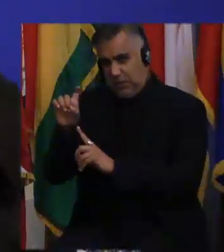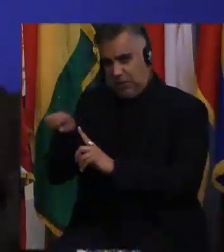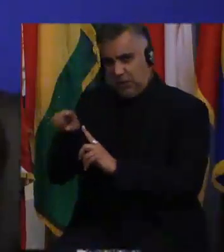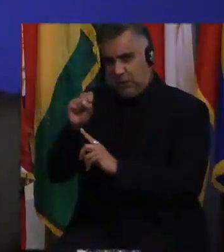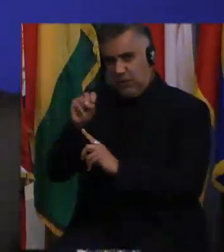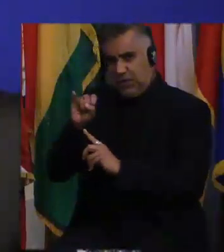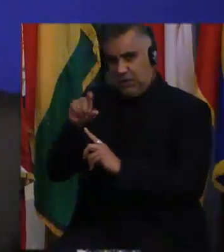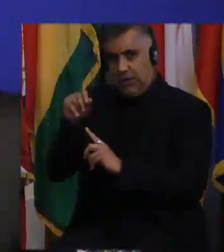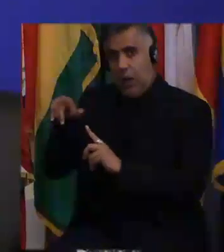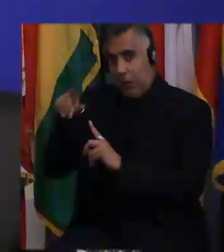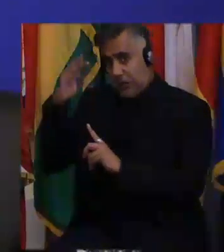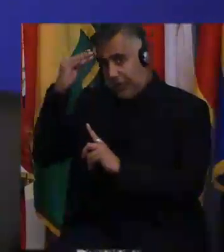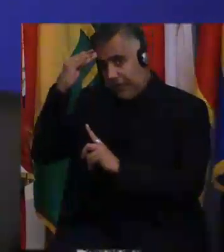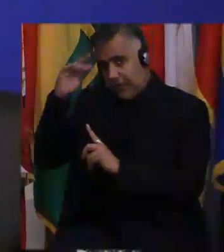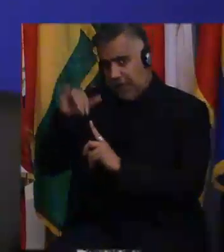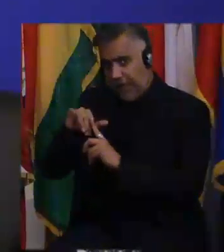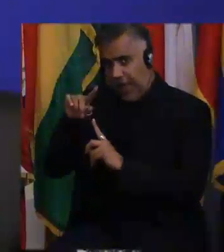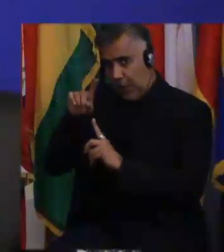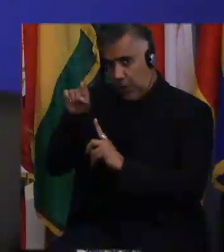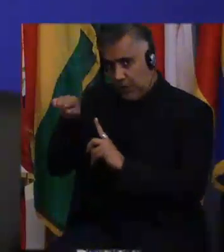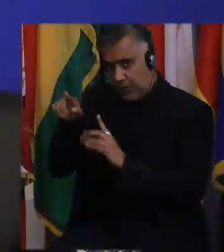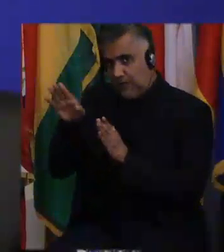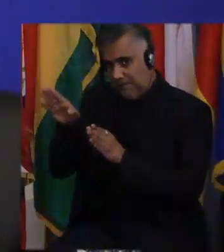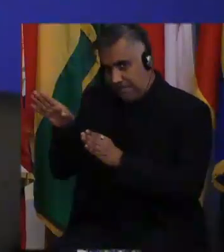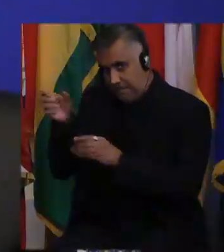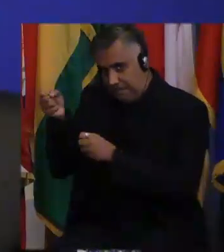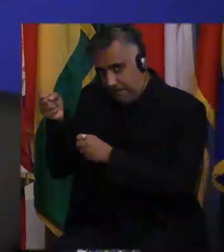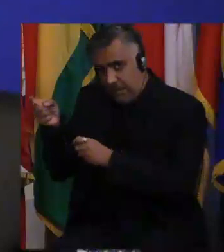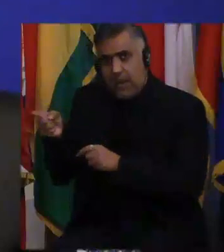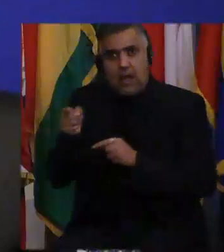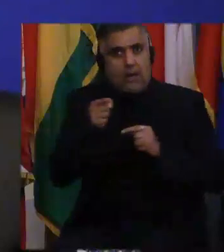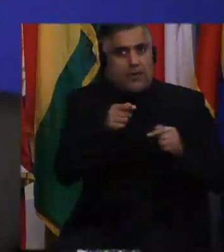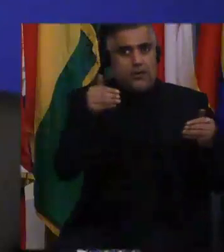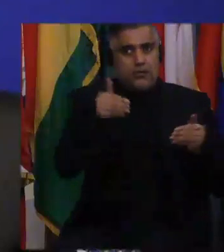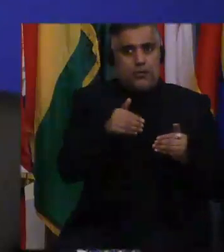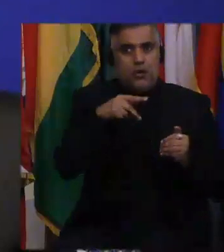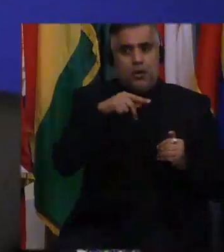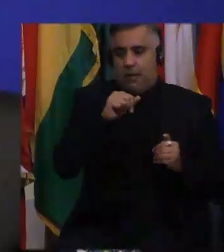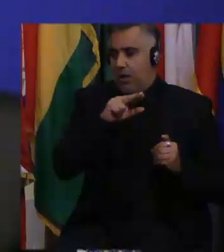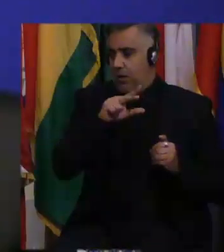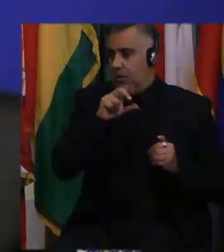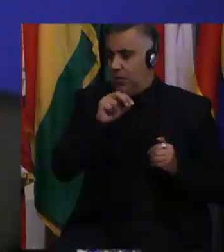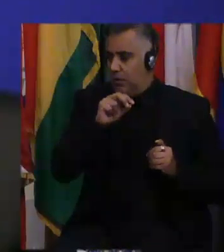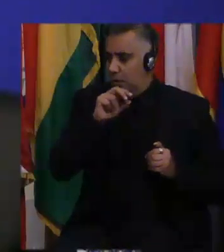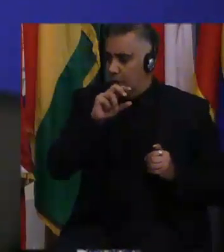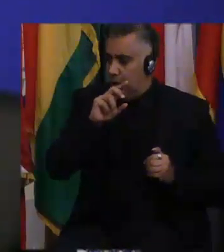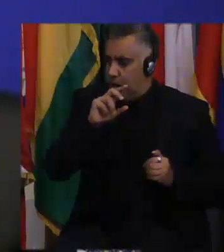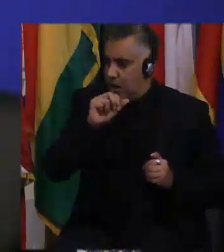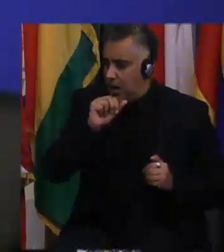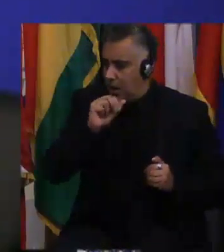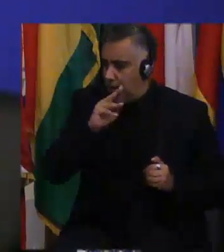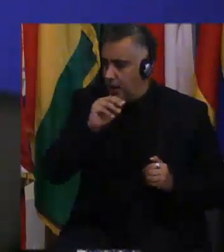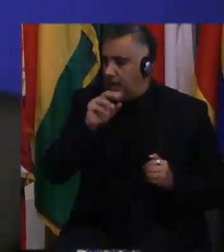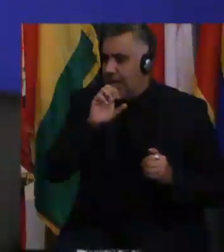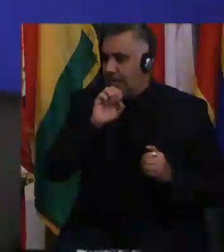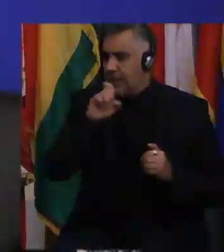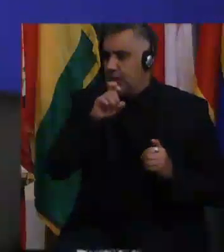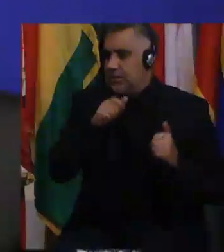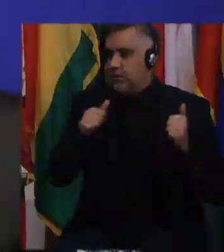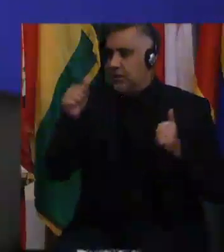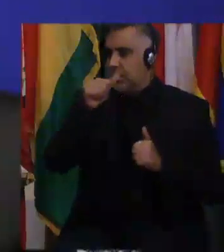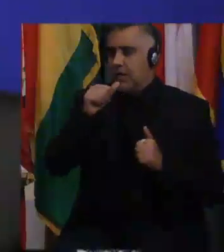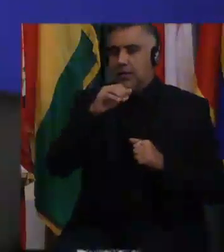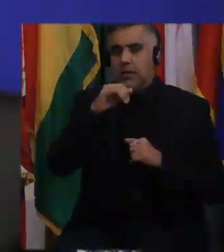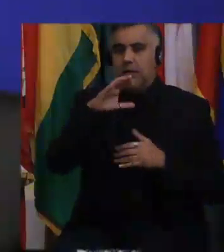while Sylvia thinks about that tricky question, I'm going to introduce Paolo Abrao. Well known to many of us here, he is the Executive Secretary of the